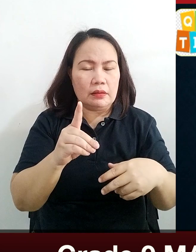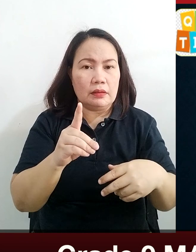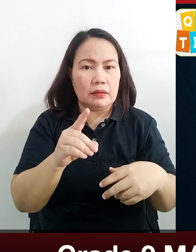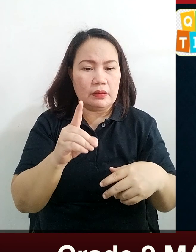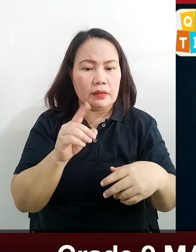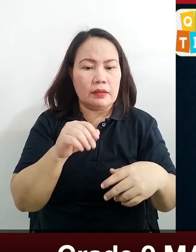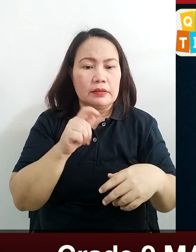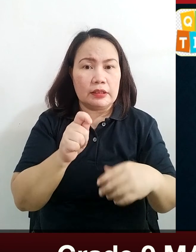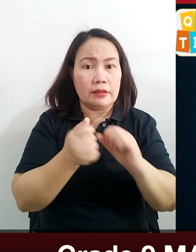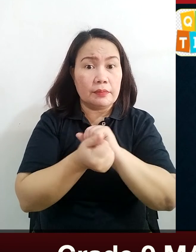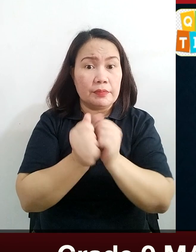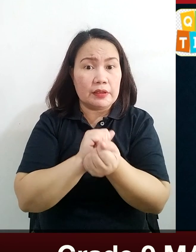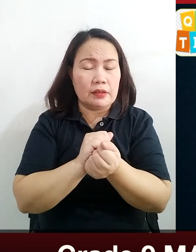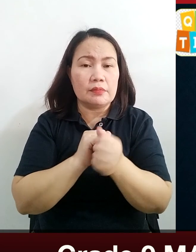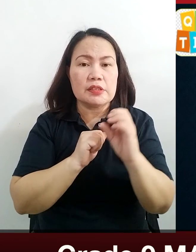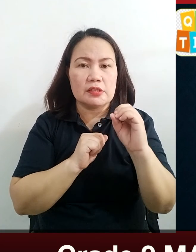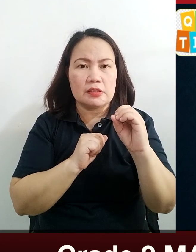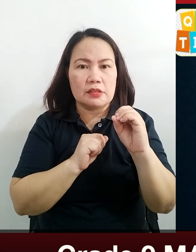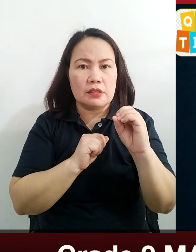0.